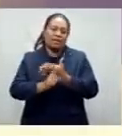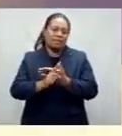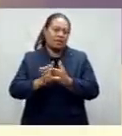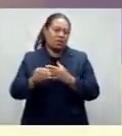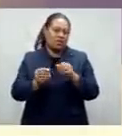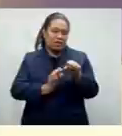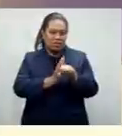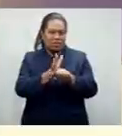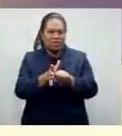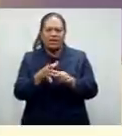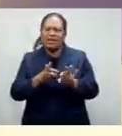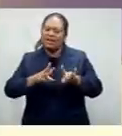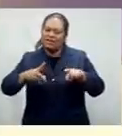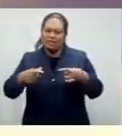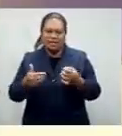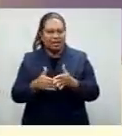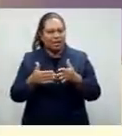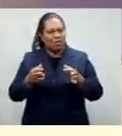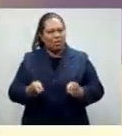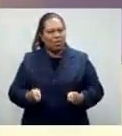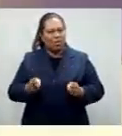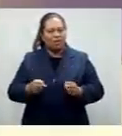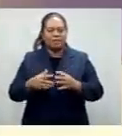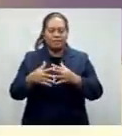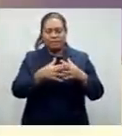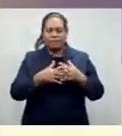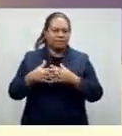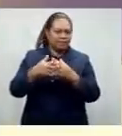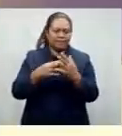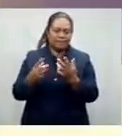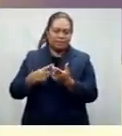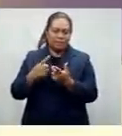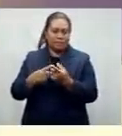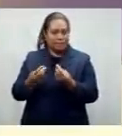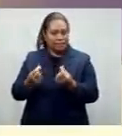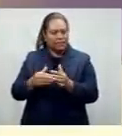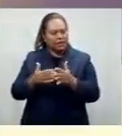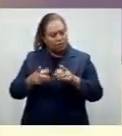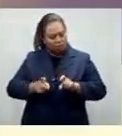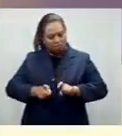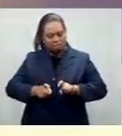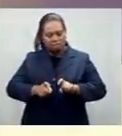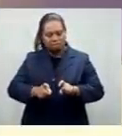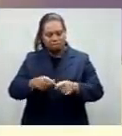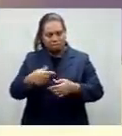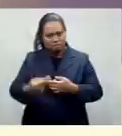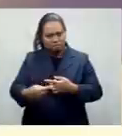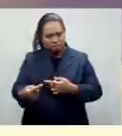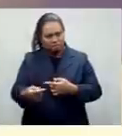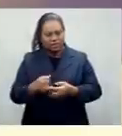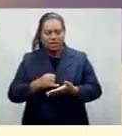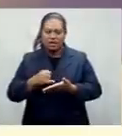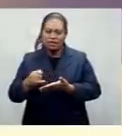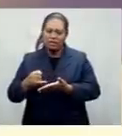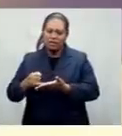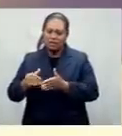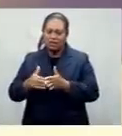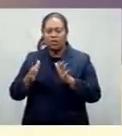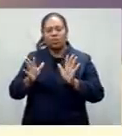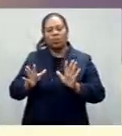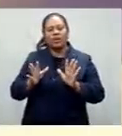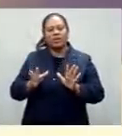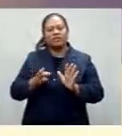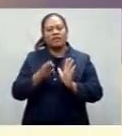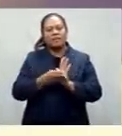industry. Meanwhile, the US dollar and other majors were mostly steady as investors wait on the minutes from the